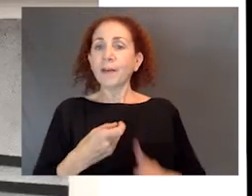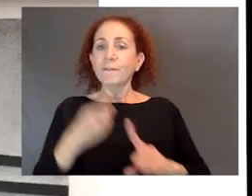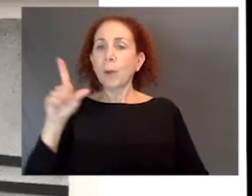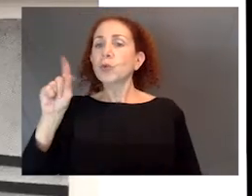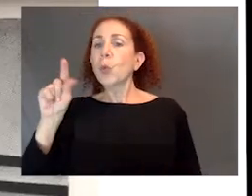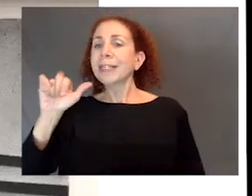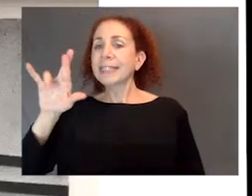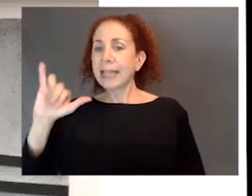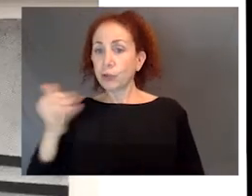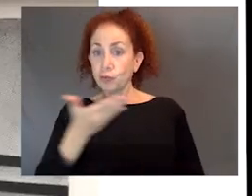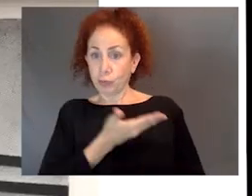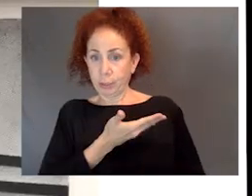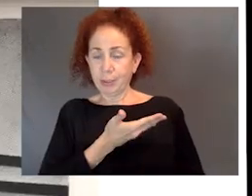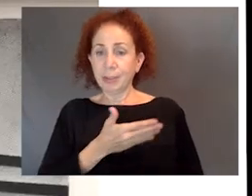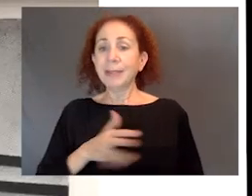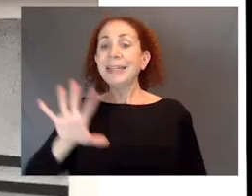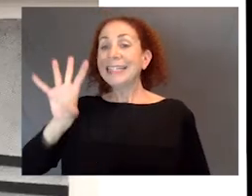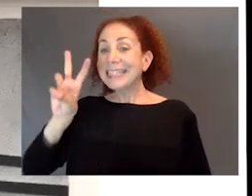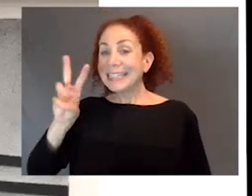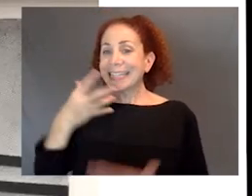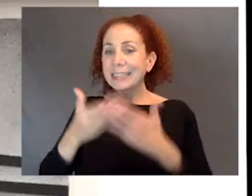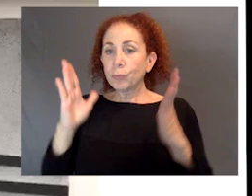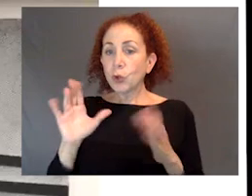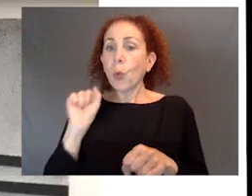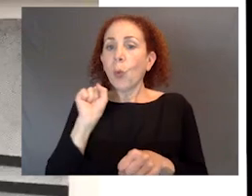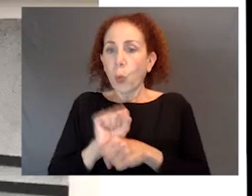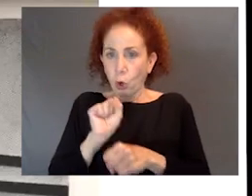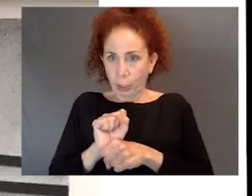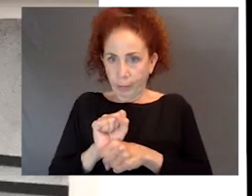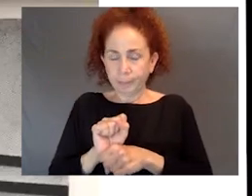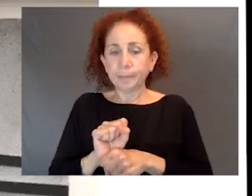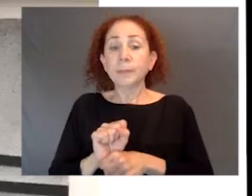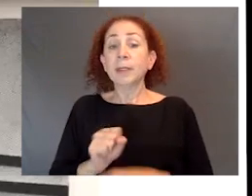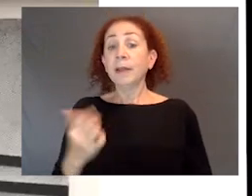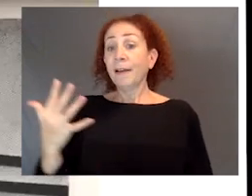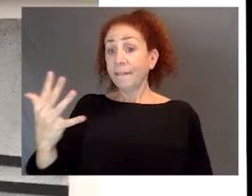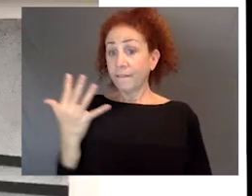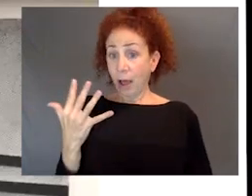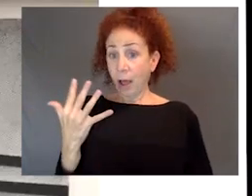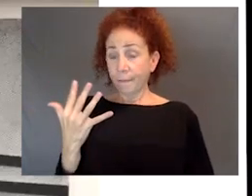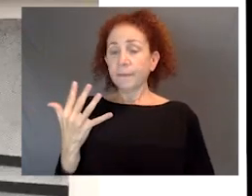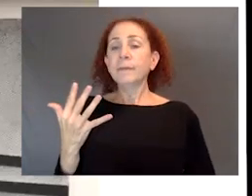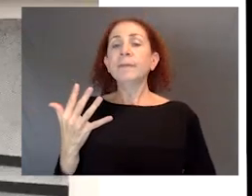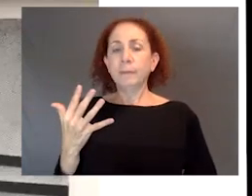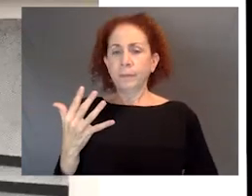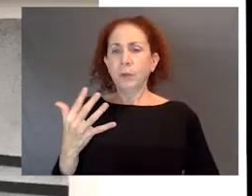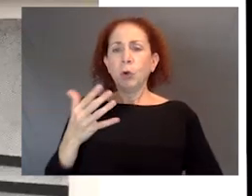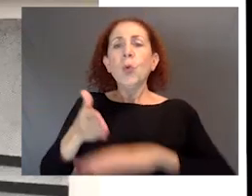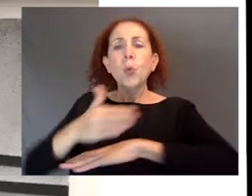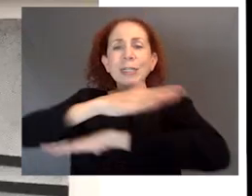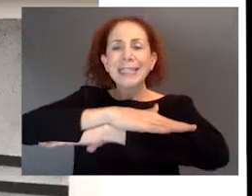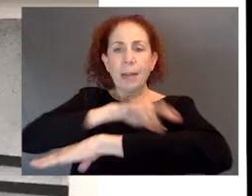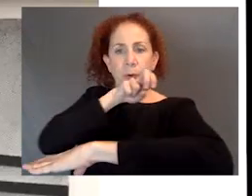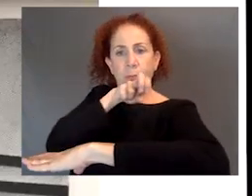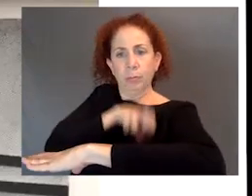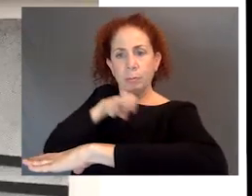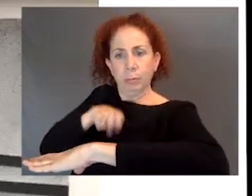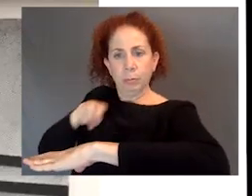the 20th century, 6 prisoners are working in a workshop. 5 of them are seated at a long wooden